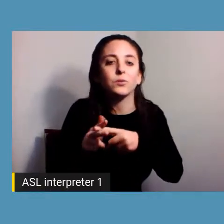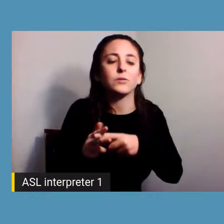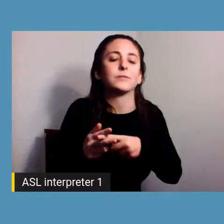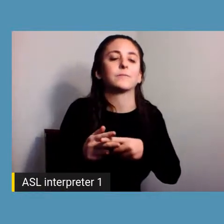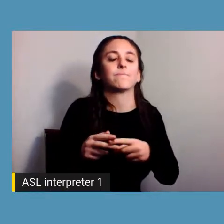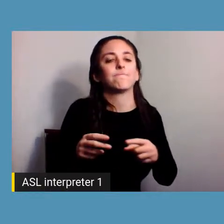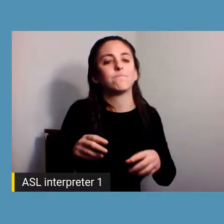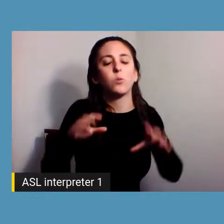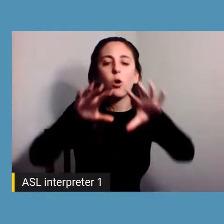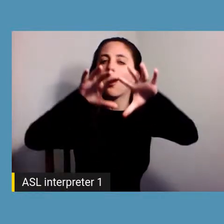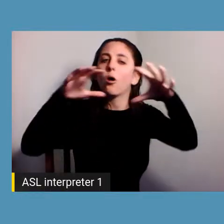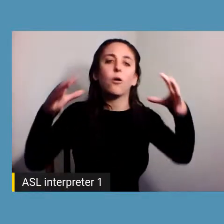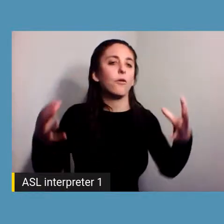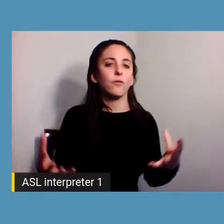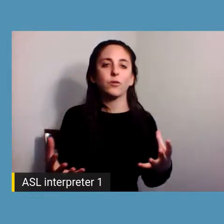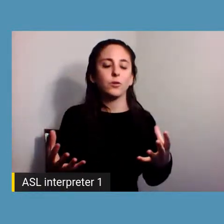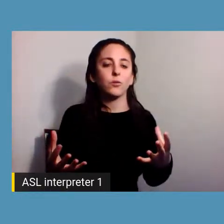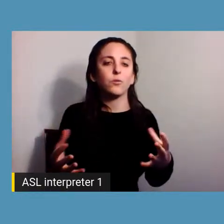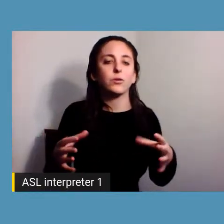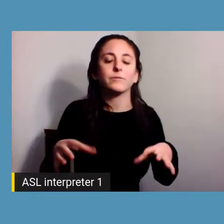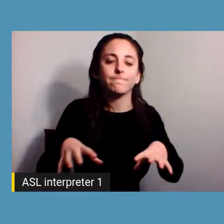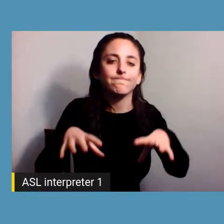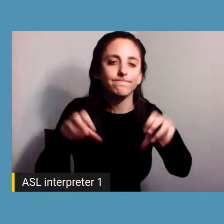world by cultural heritage